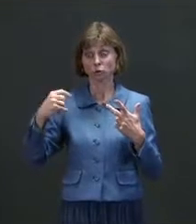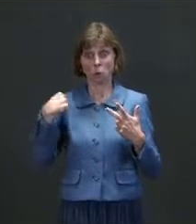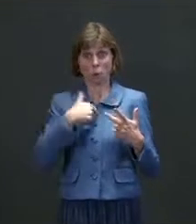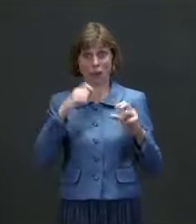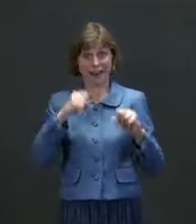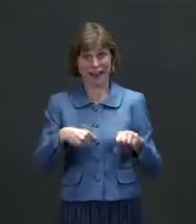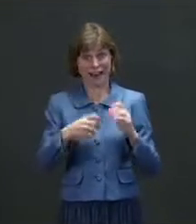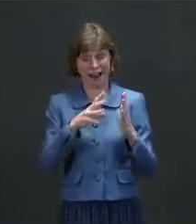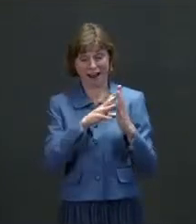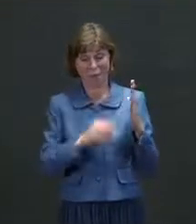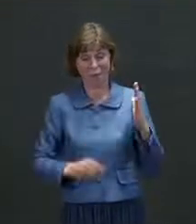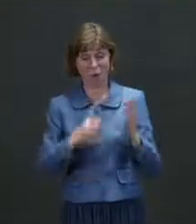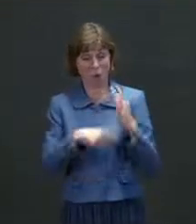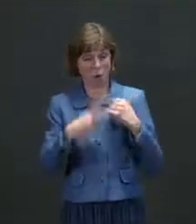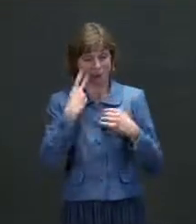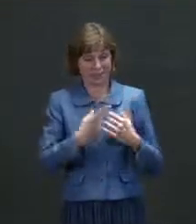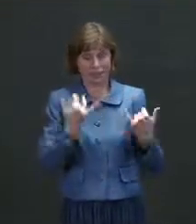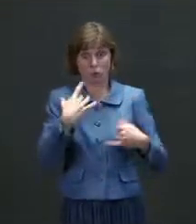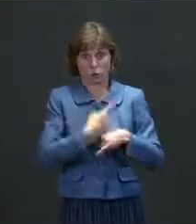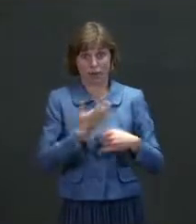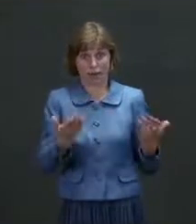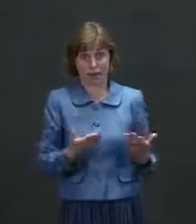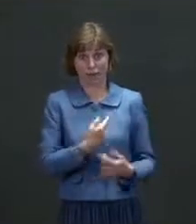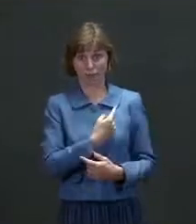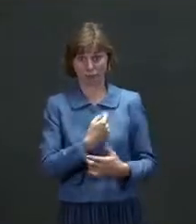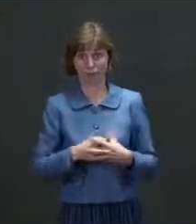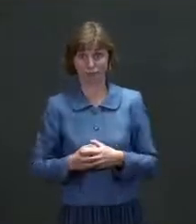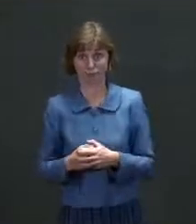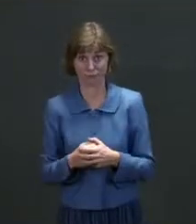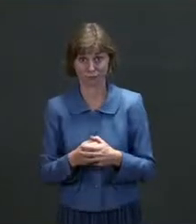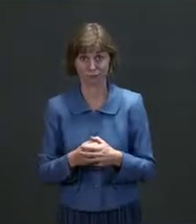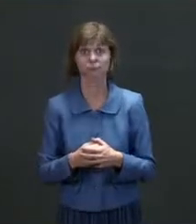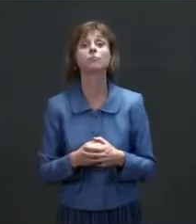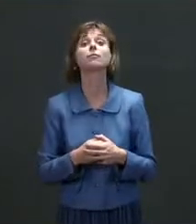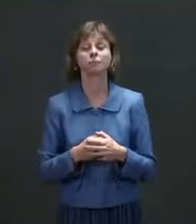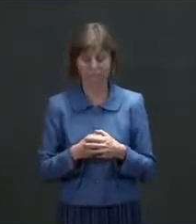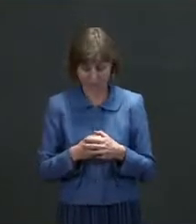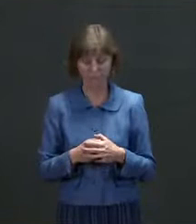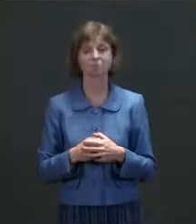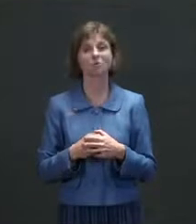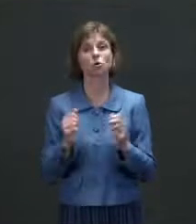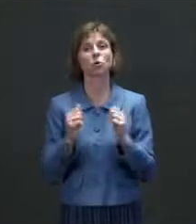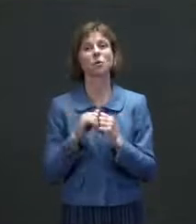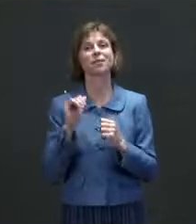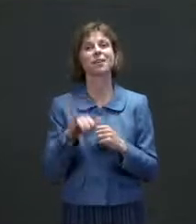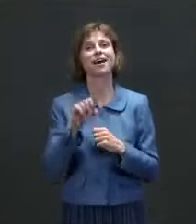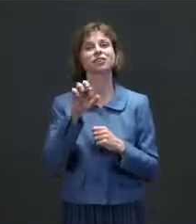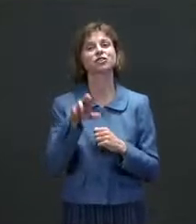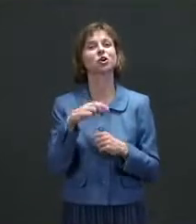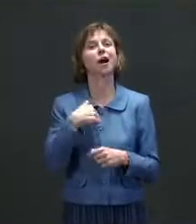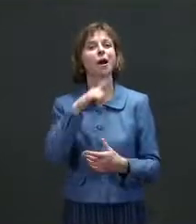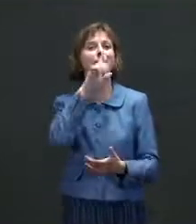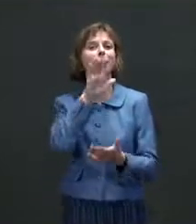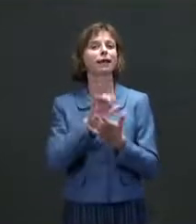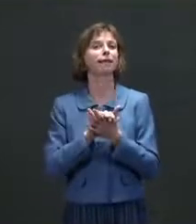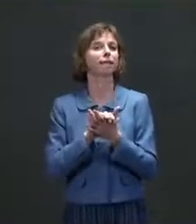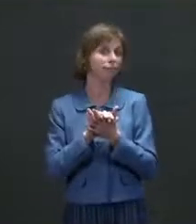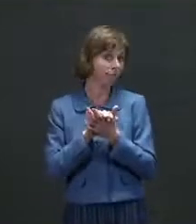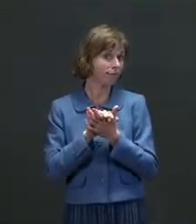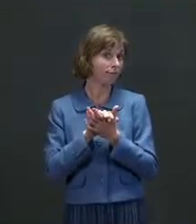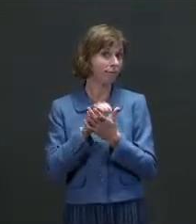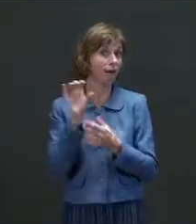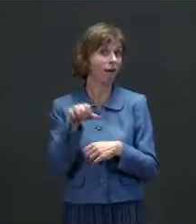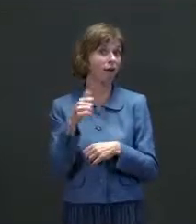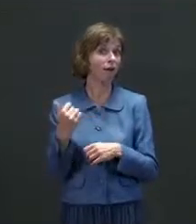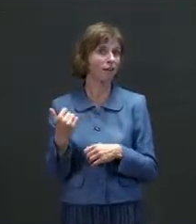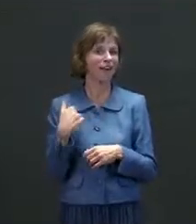have learned here today. With that, sir, I believe I'd like